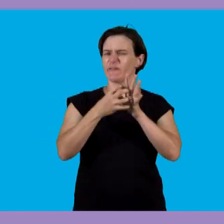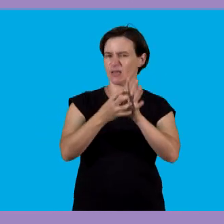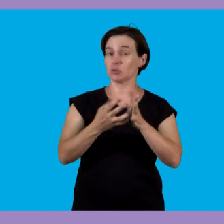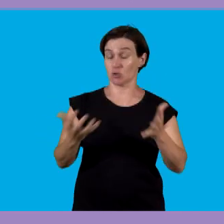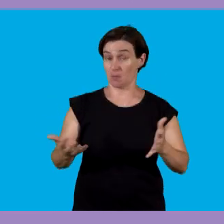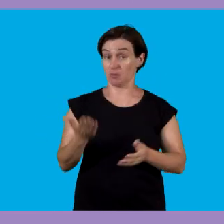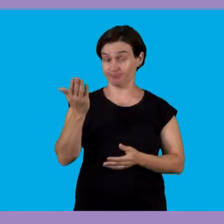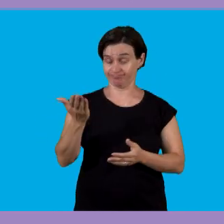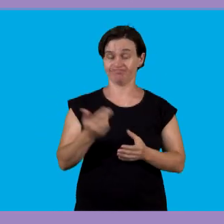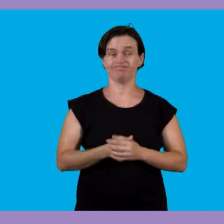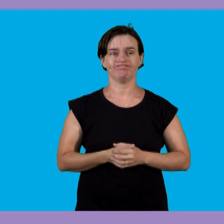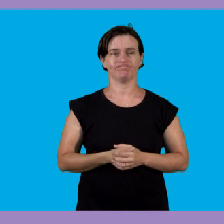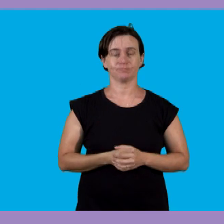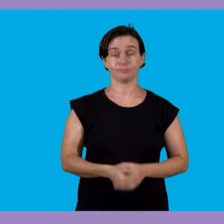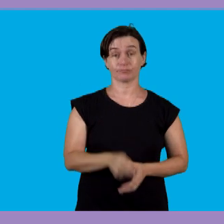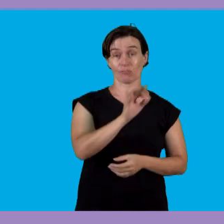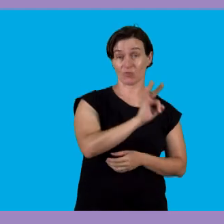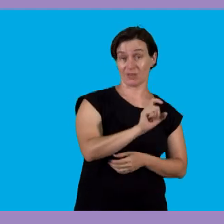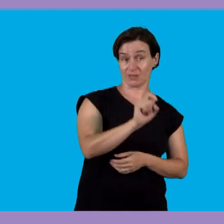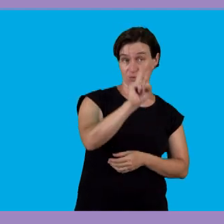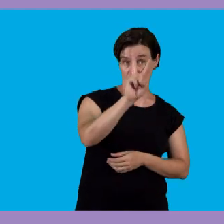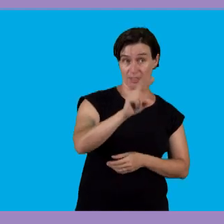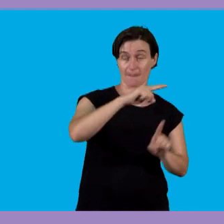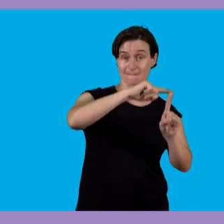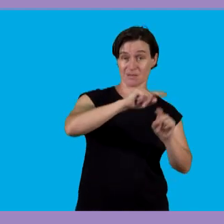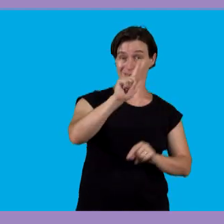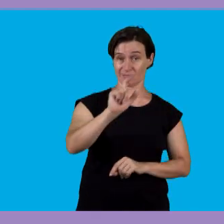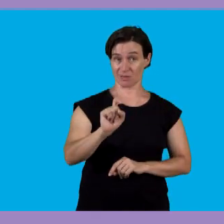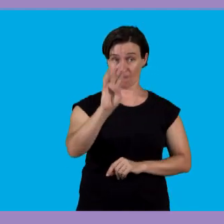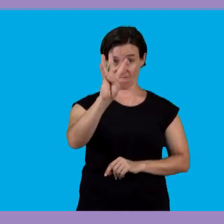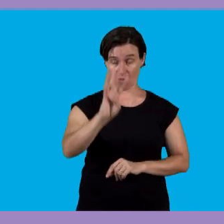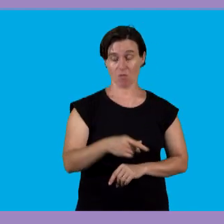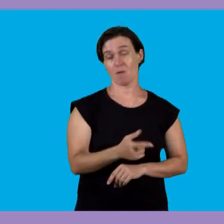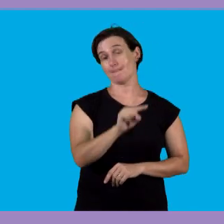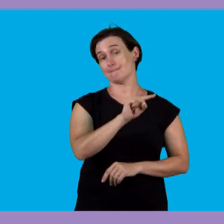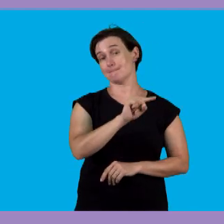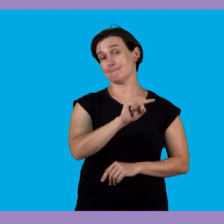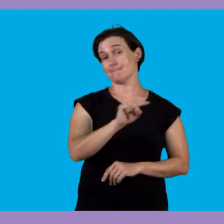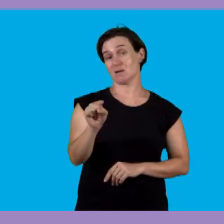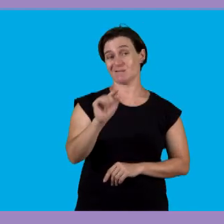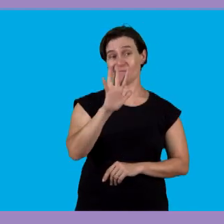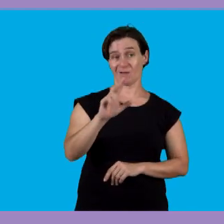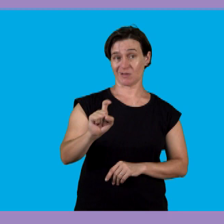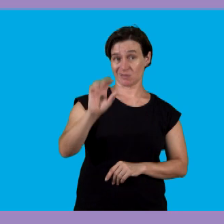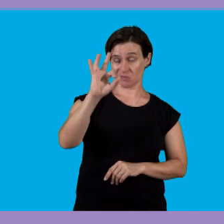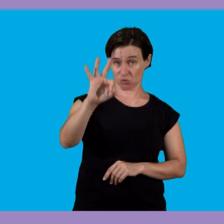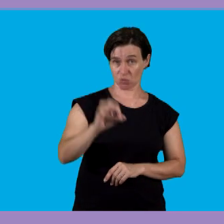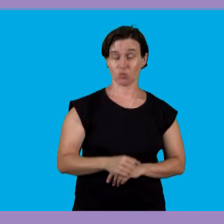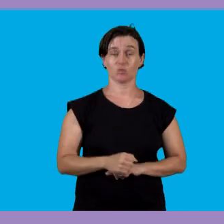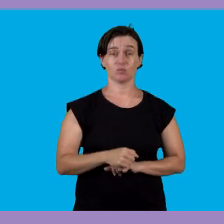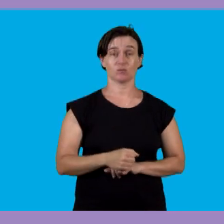this example here. So we have been given an expression of 3x squared plus 7x exponent 4